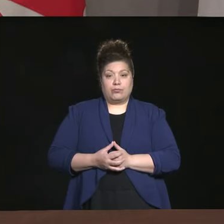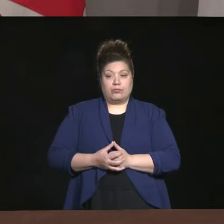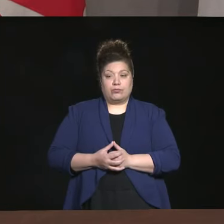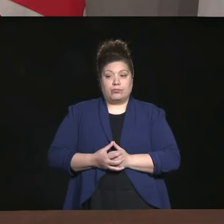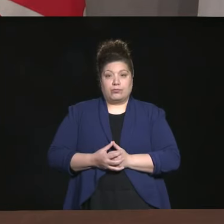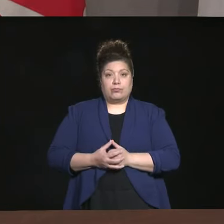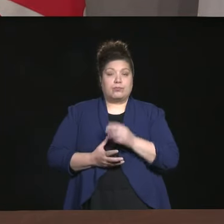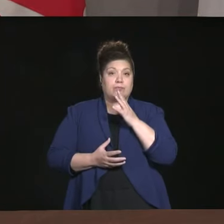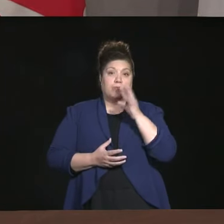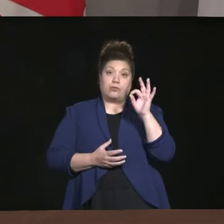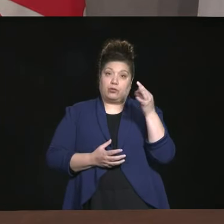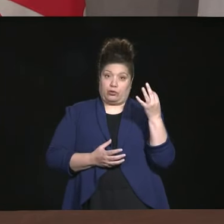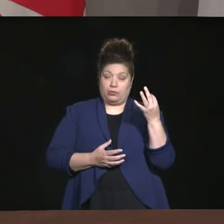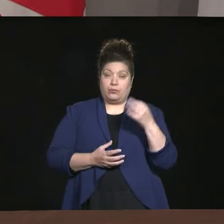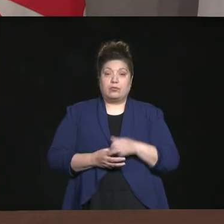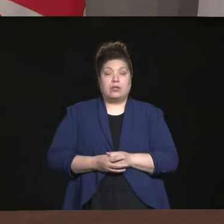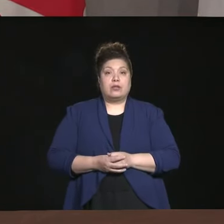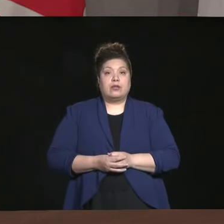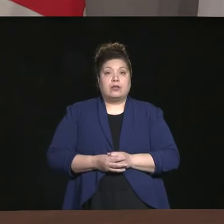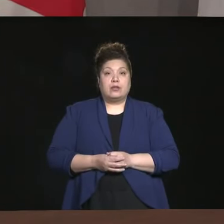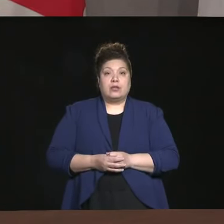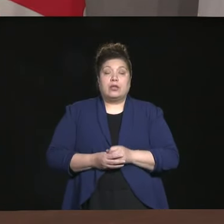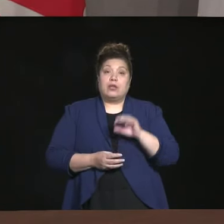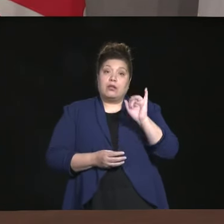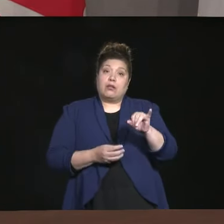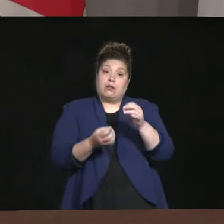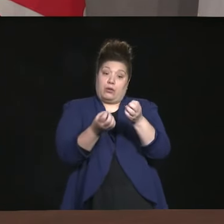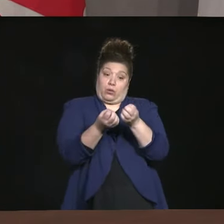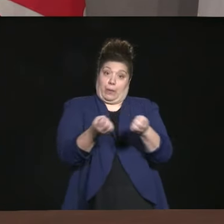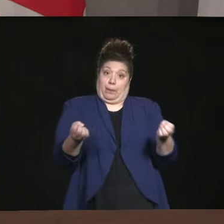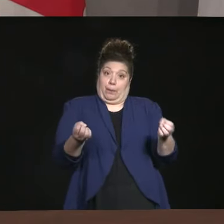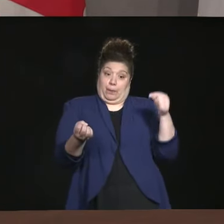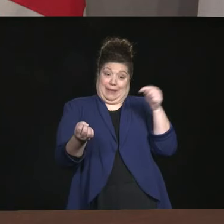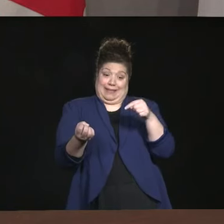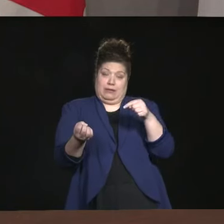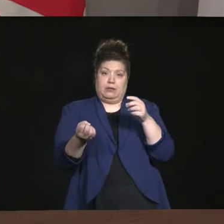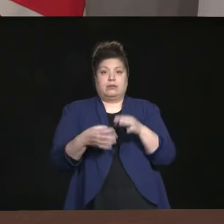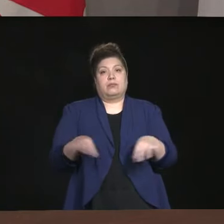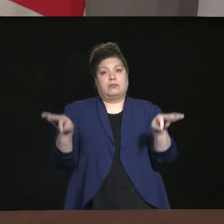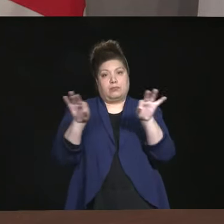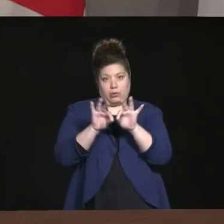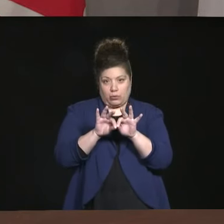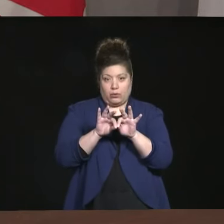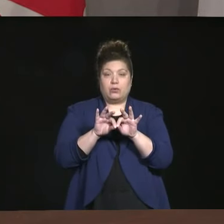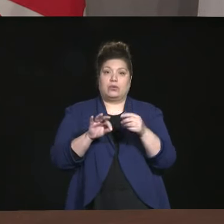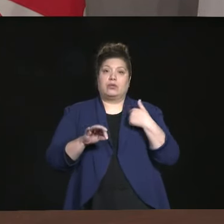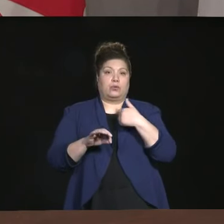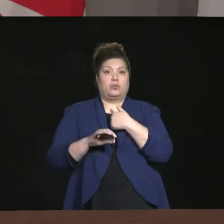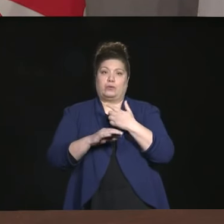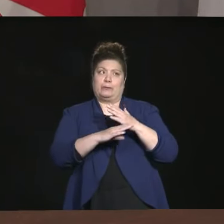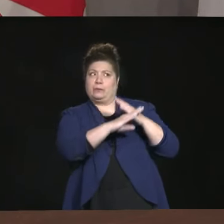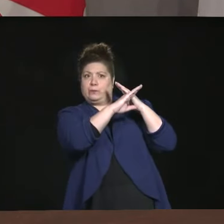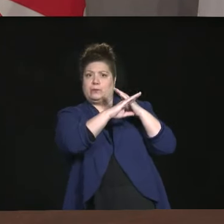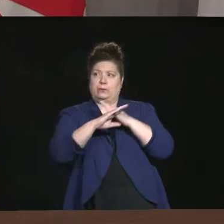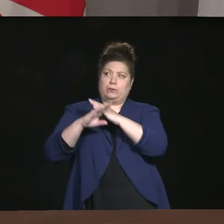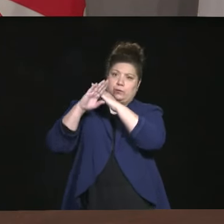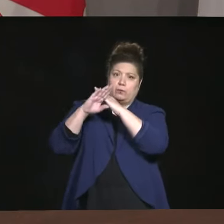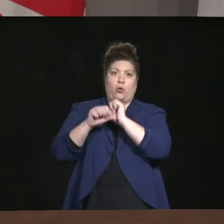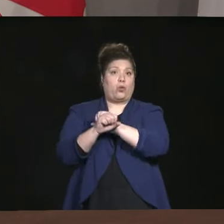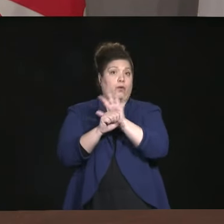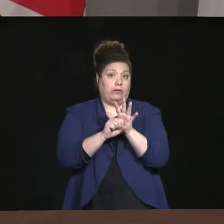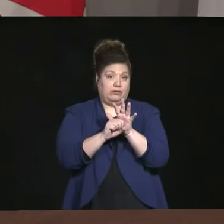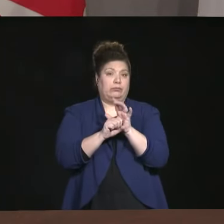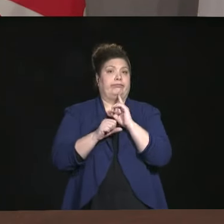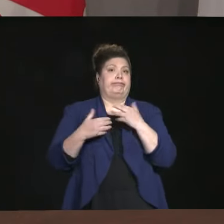SPAC appuiera l'investissement supplémentaire de 2 milliards de dollars dans l'Agence de la santé publique